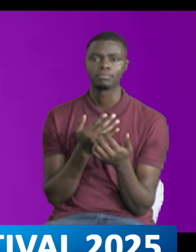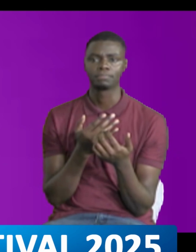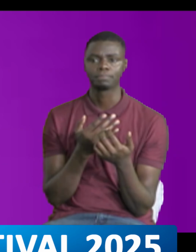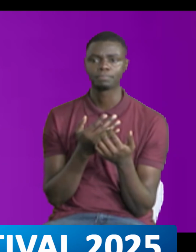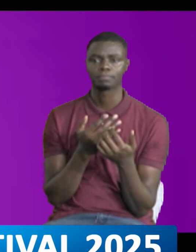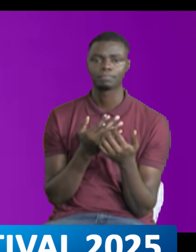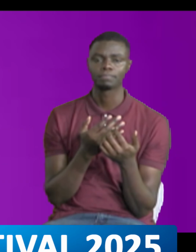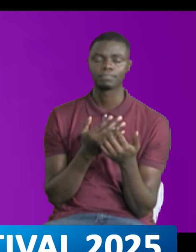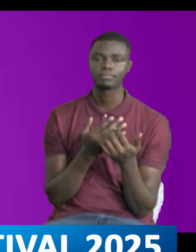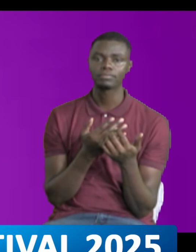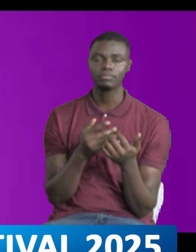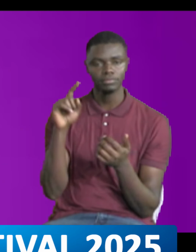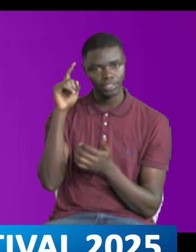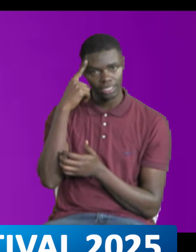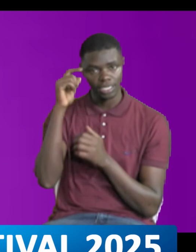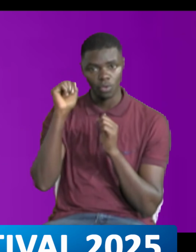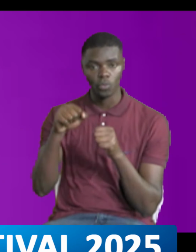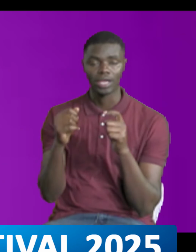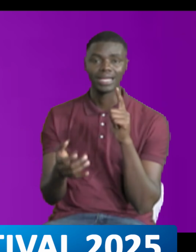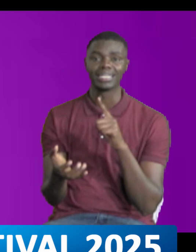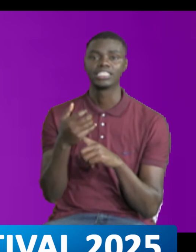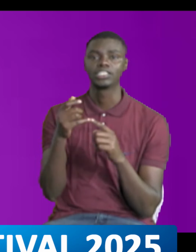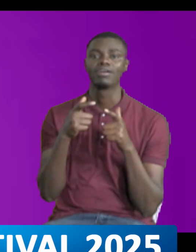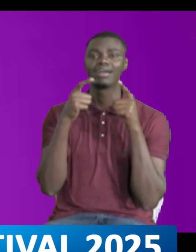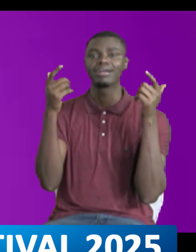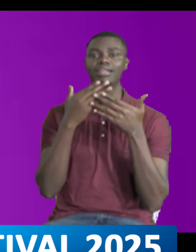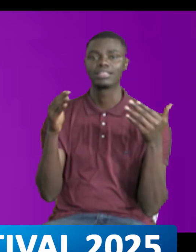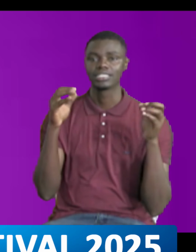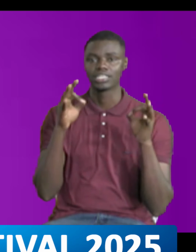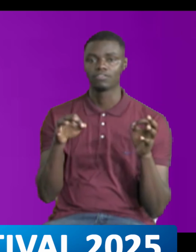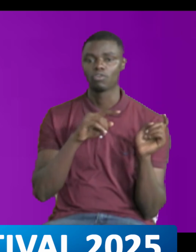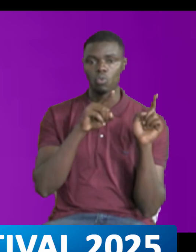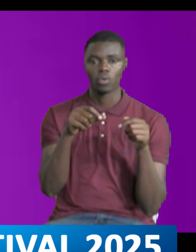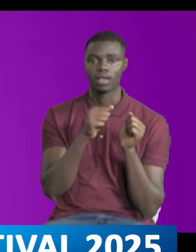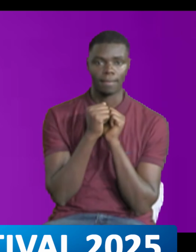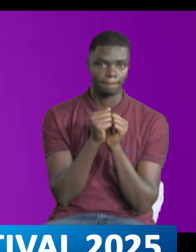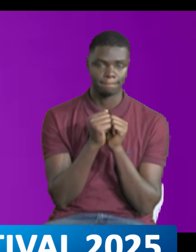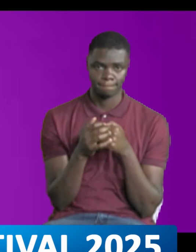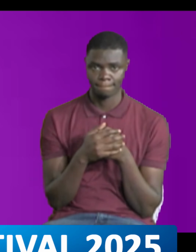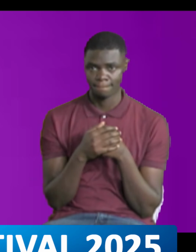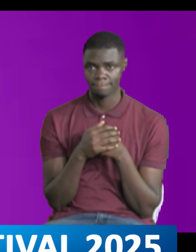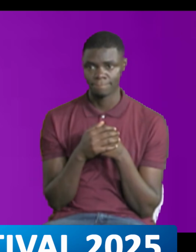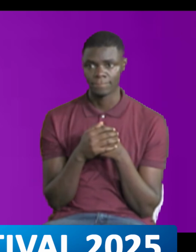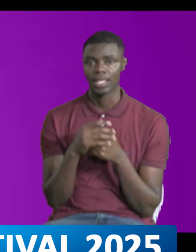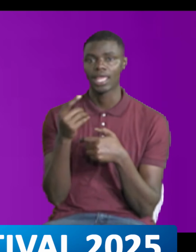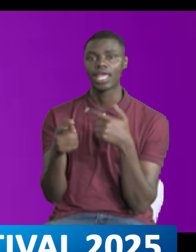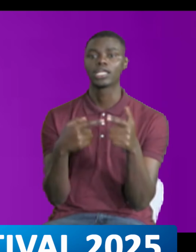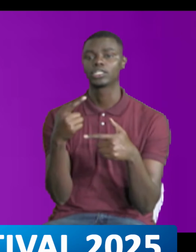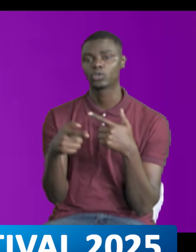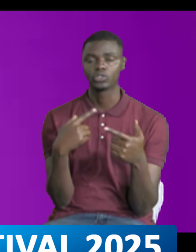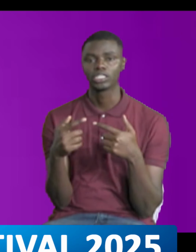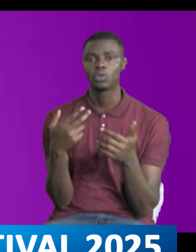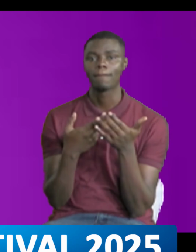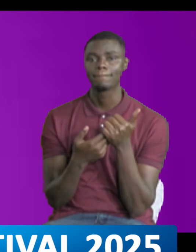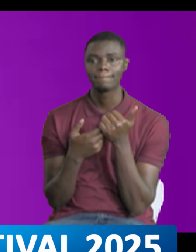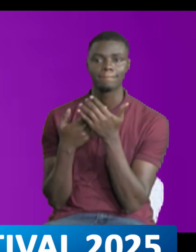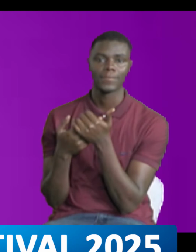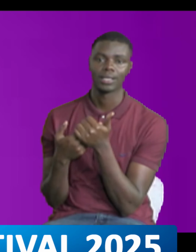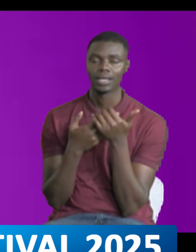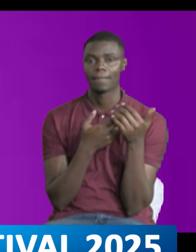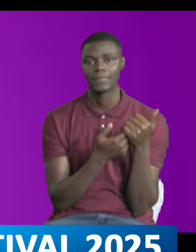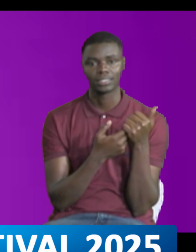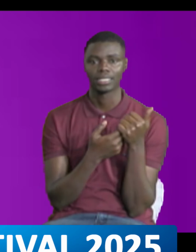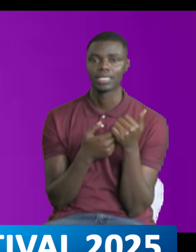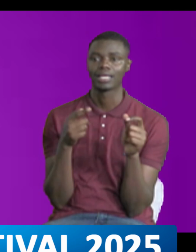extent. I think we're able to achieve great things if we come together. And continue partnering across